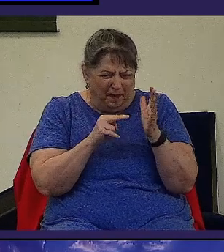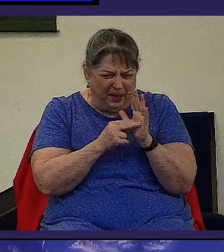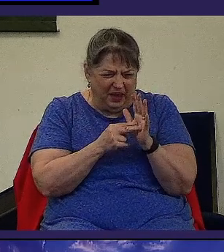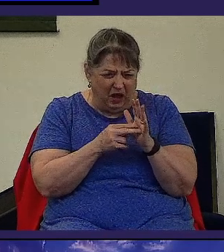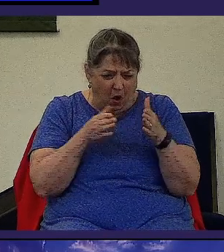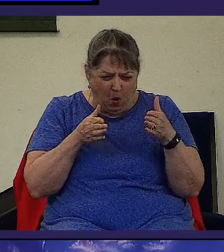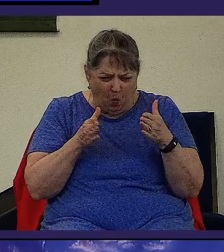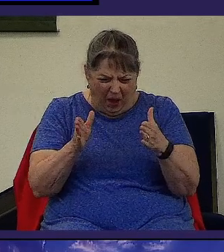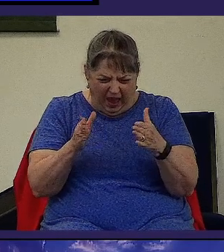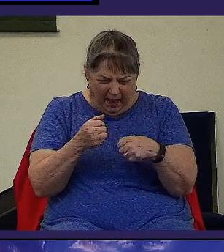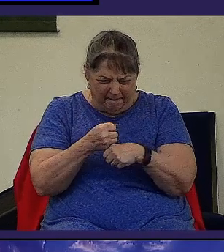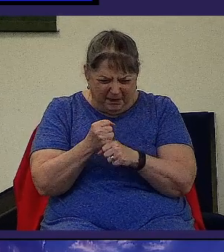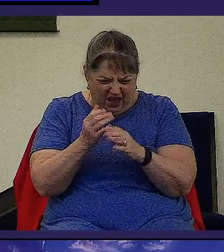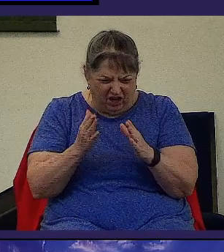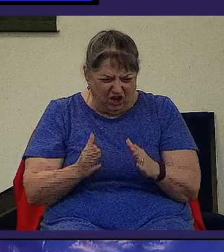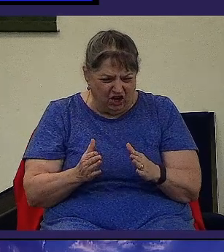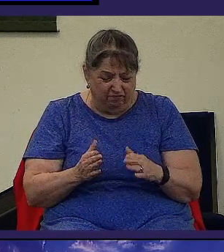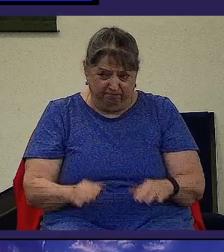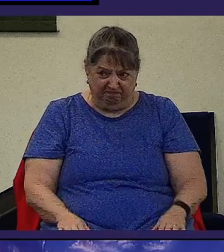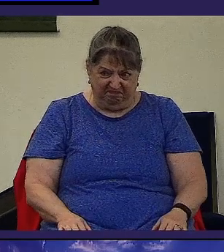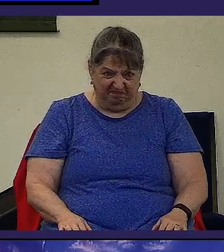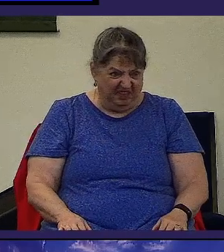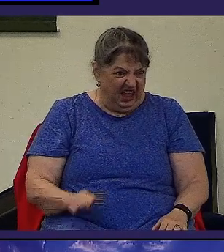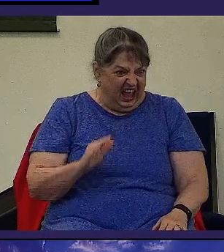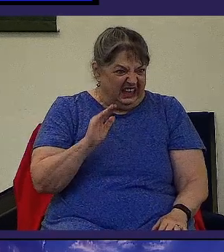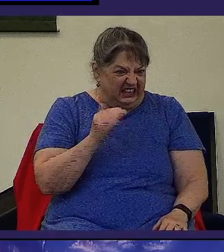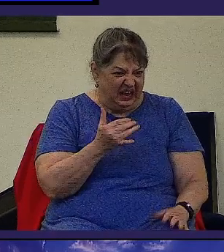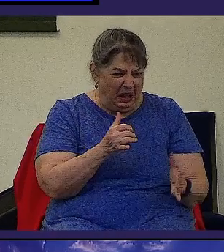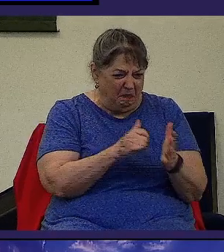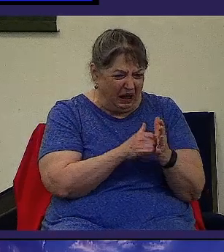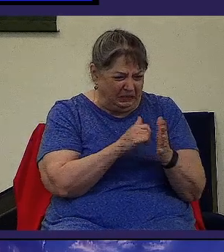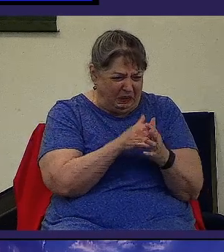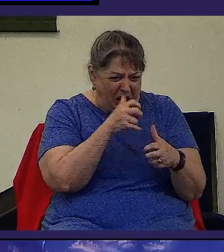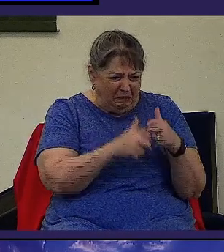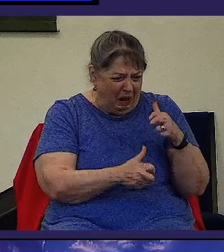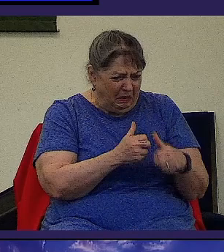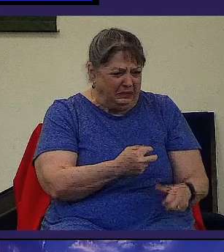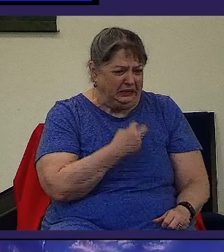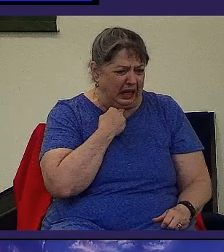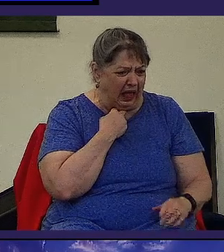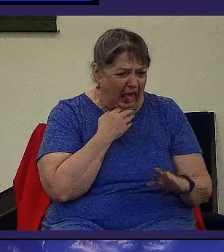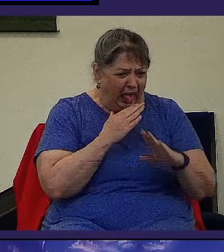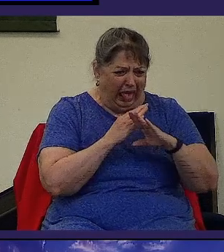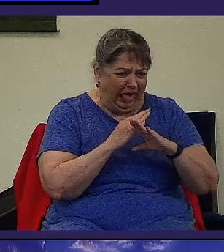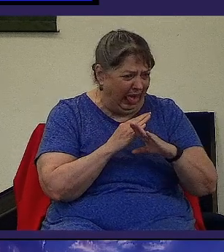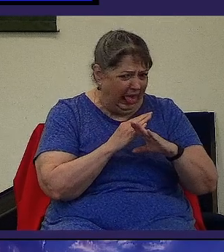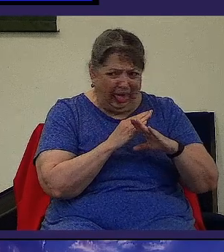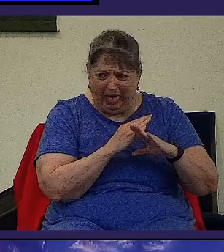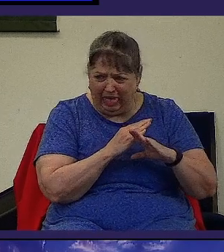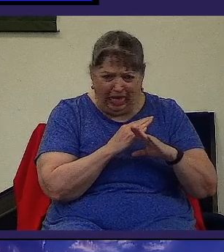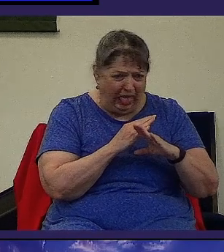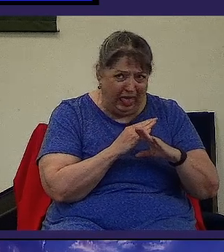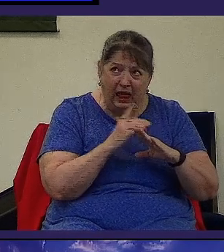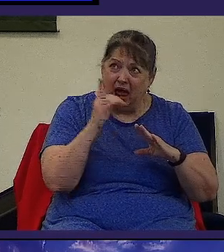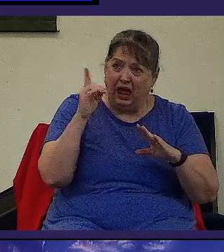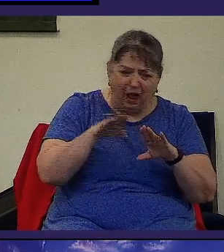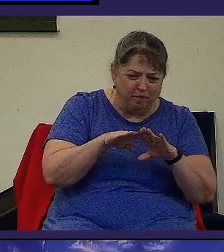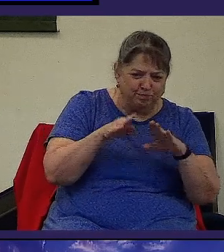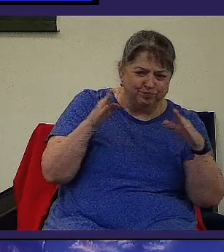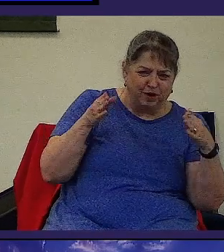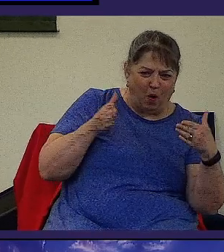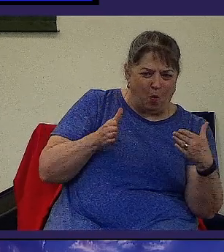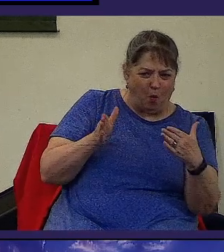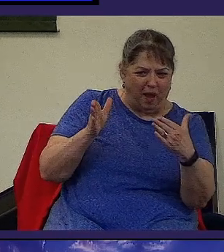way right and he's bigger than anything he has made so as big as our world is as big as the the immensity of our world